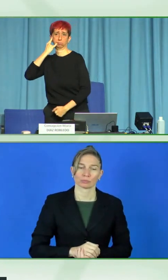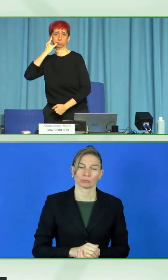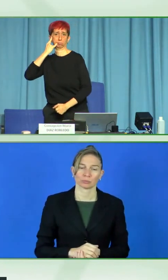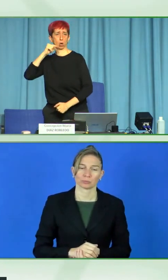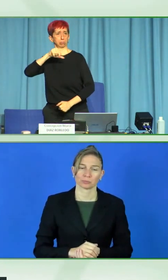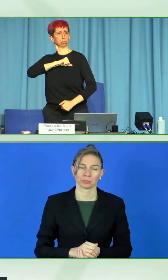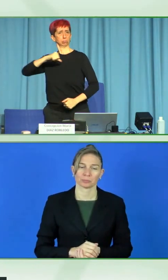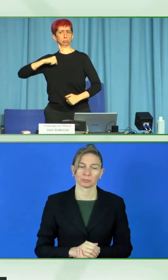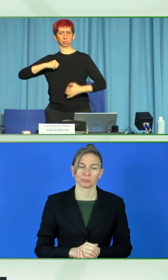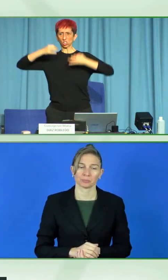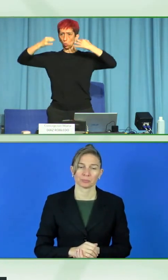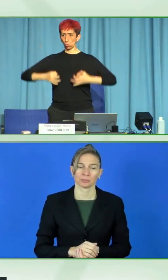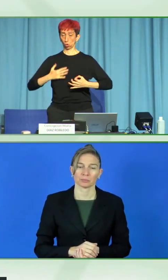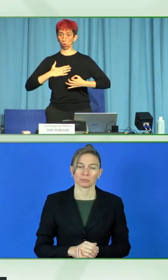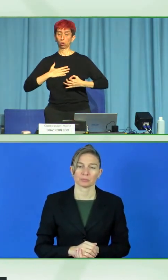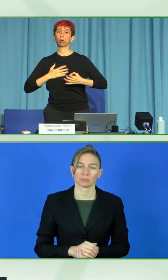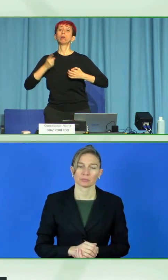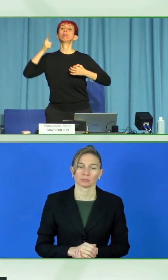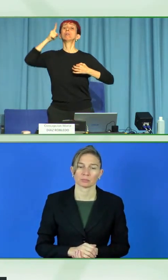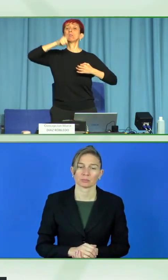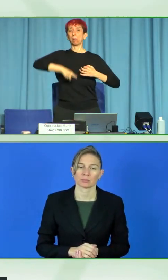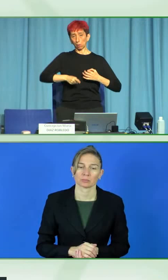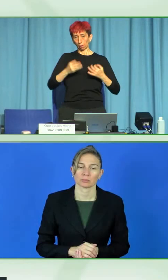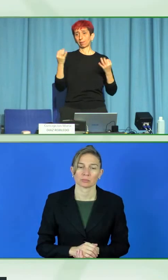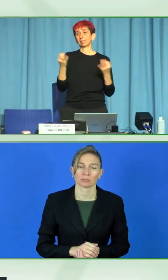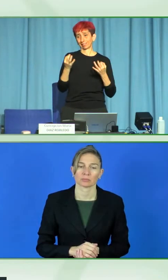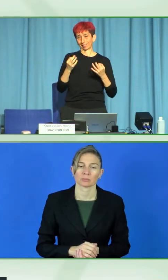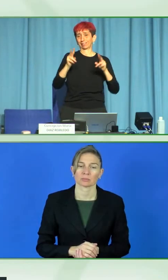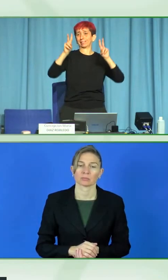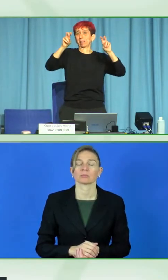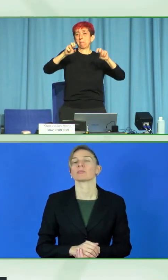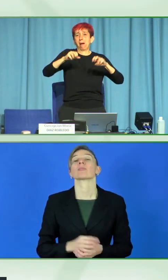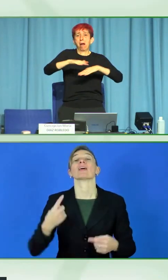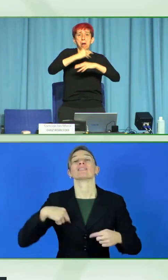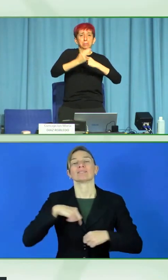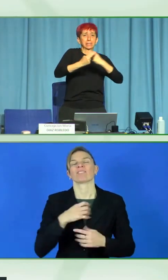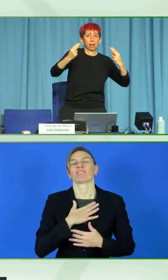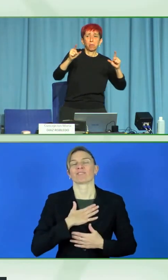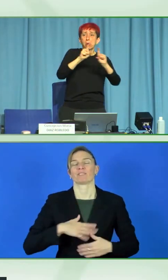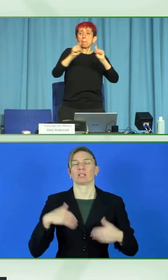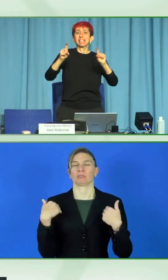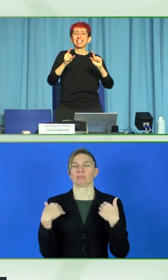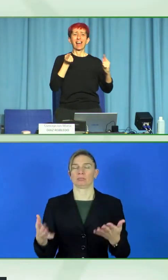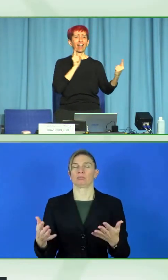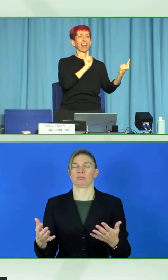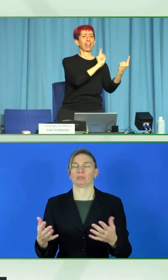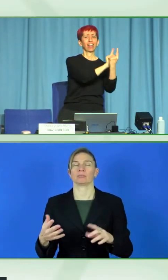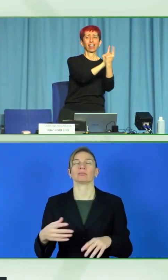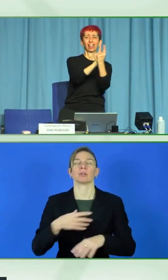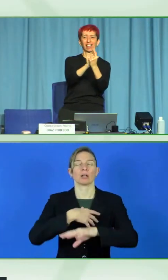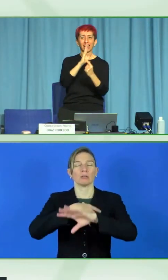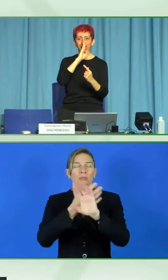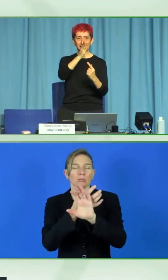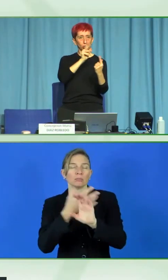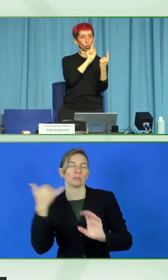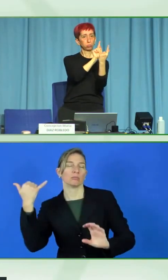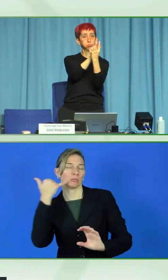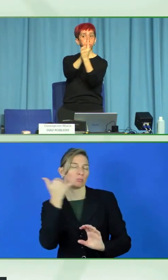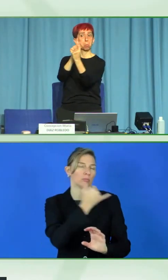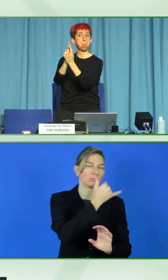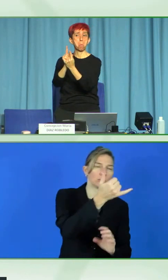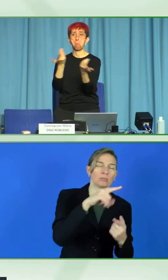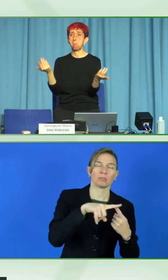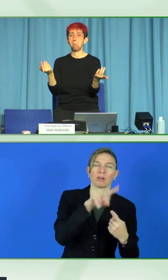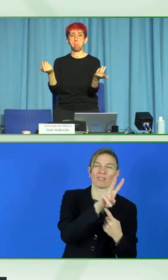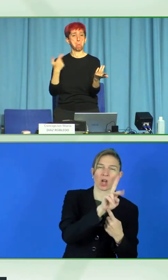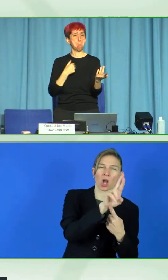two modalities, the VRS, but also the VRI modality. So